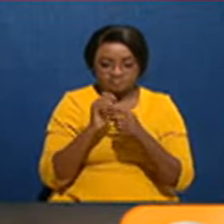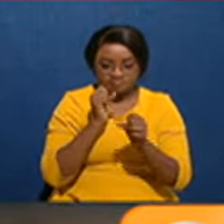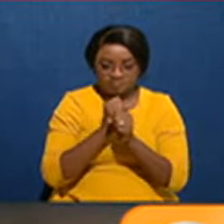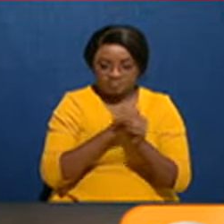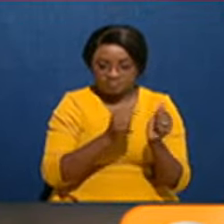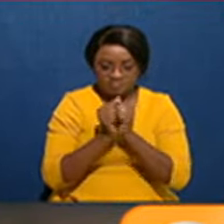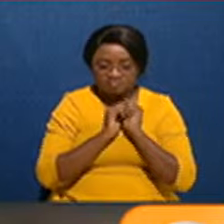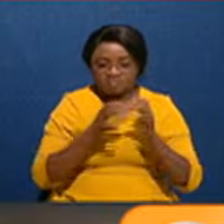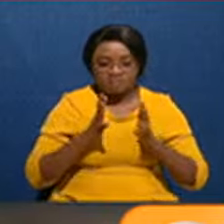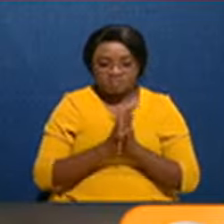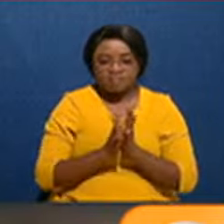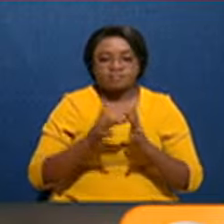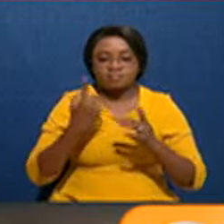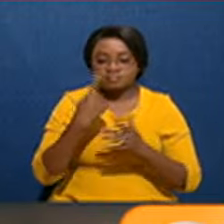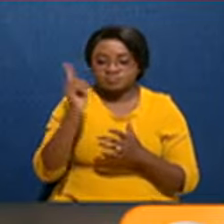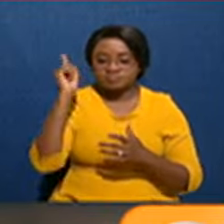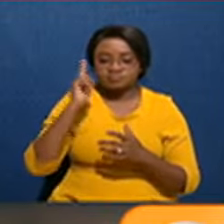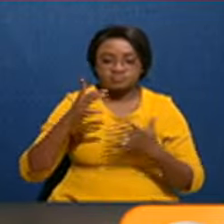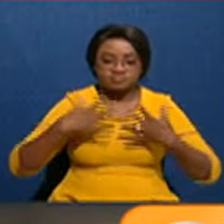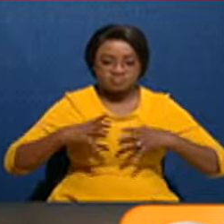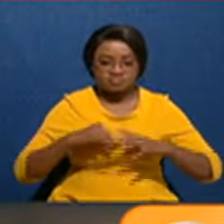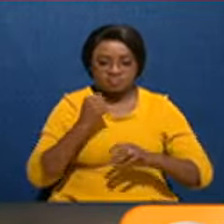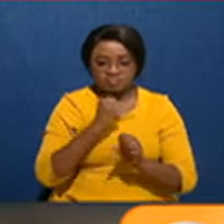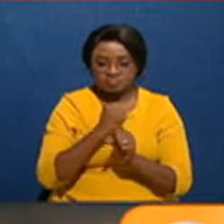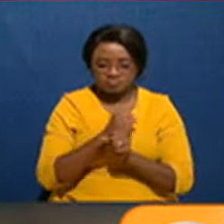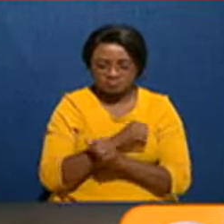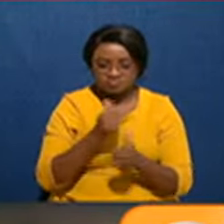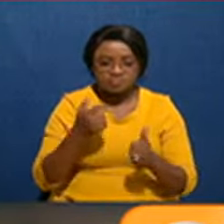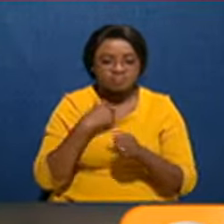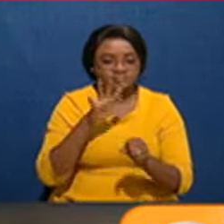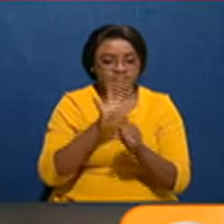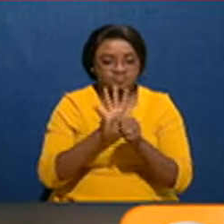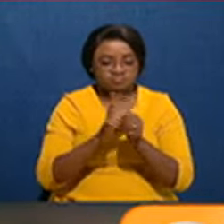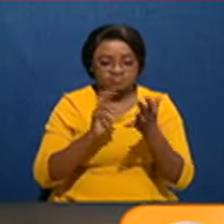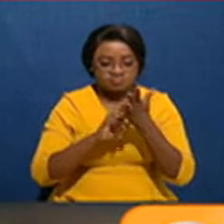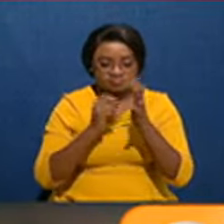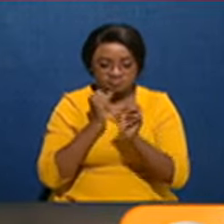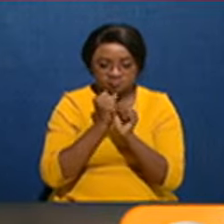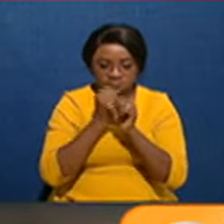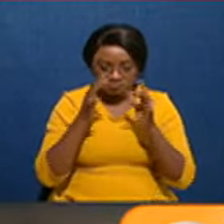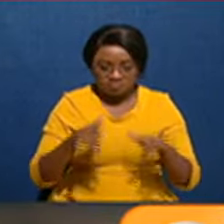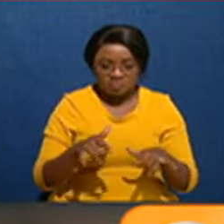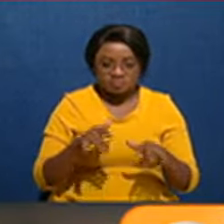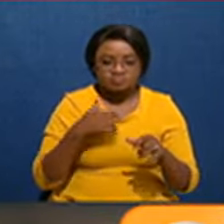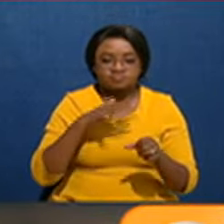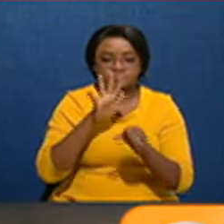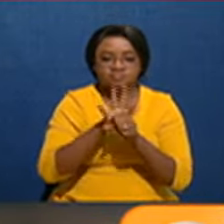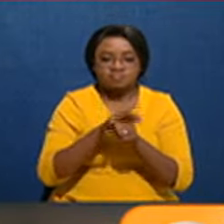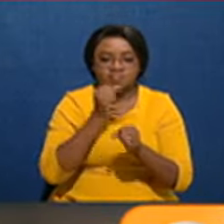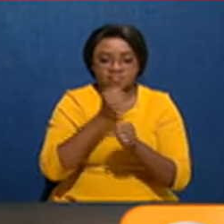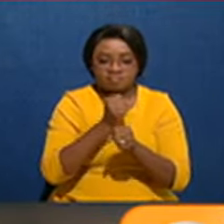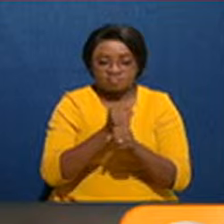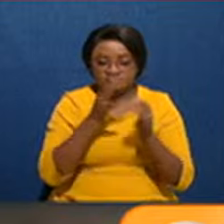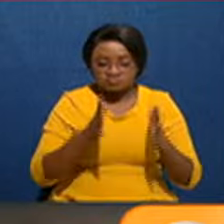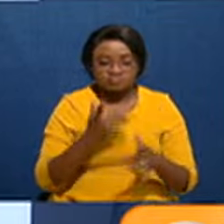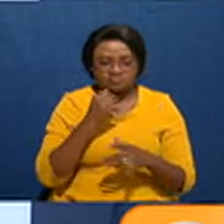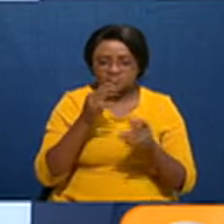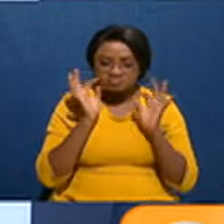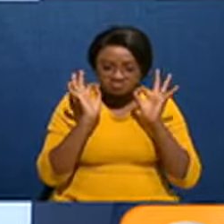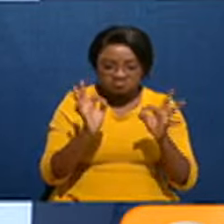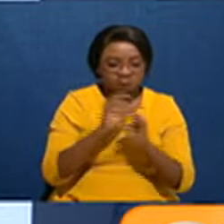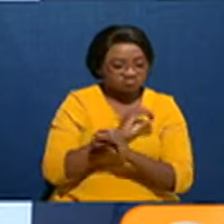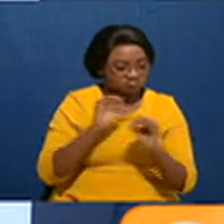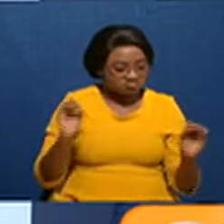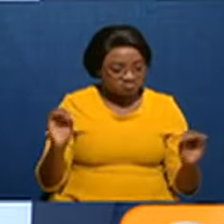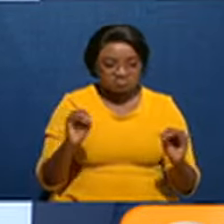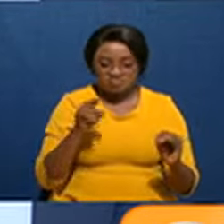the job. We have a lot of contractors in this country who do not necessarily have the competent people to work for them. And